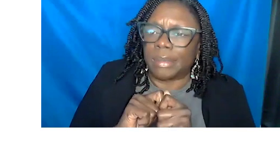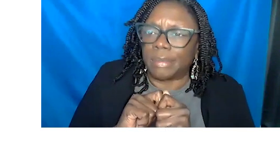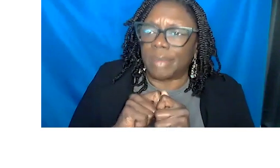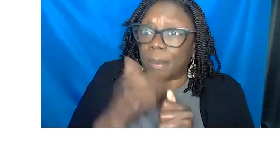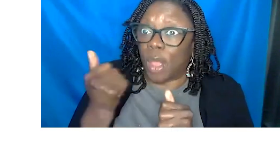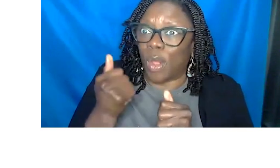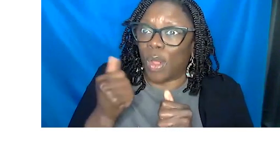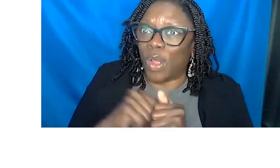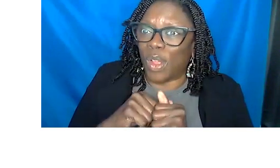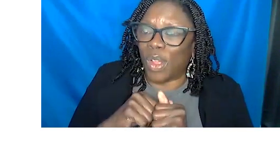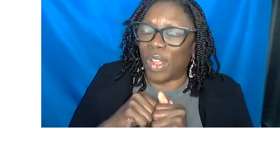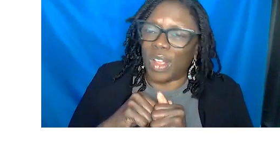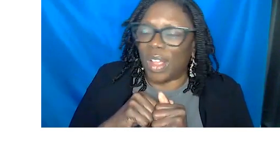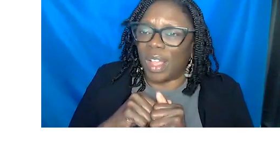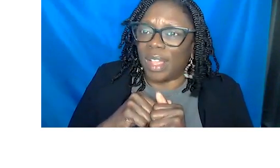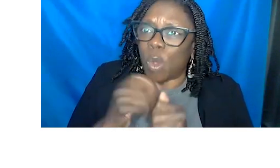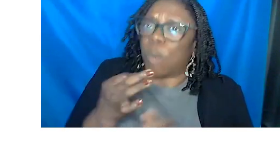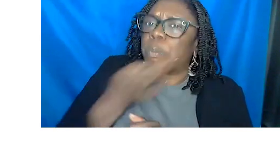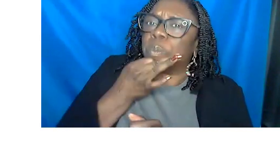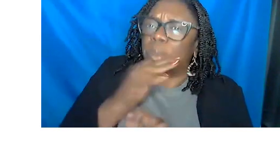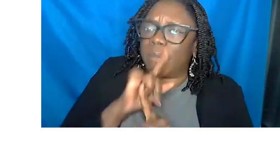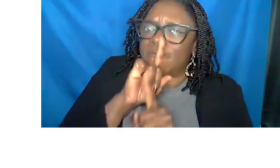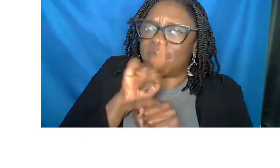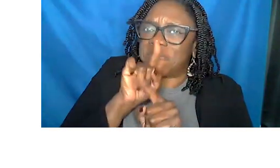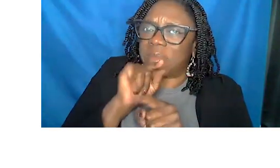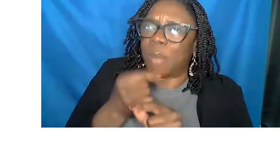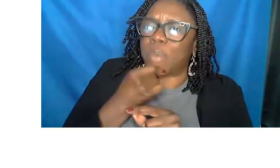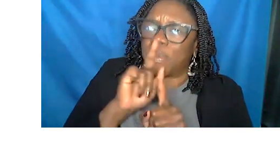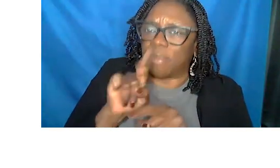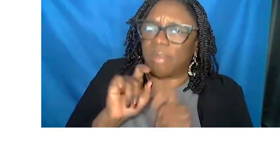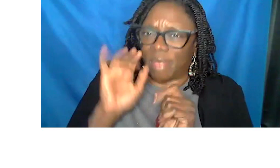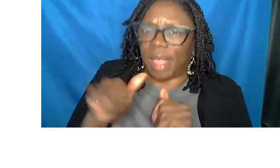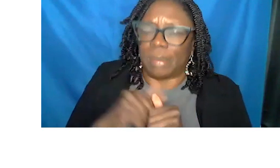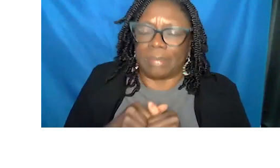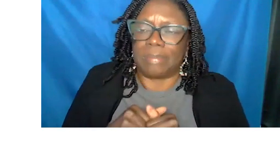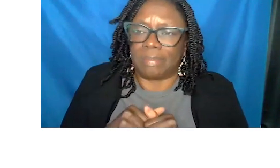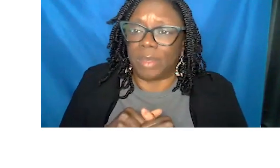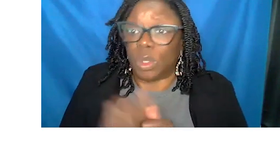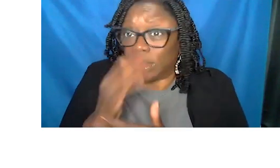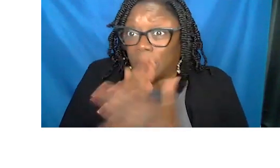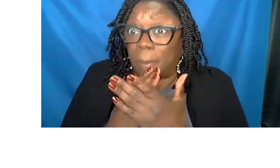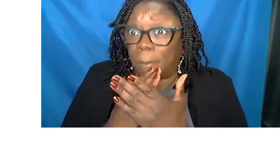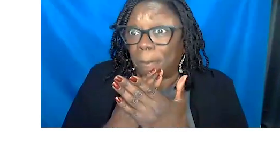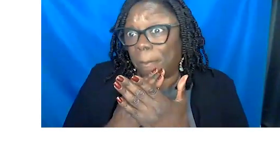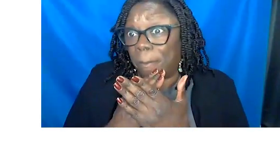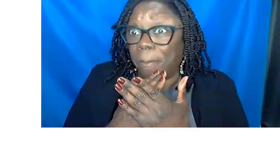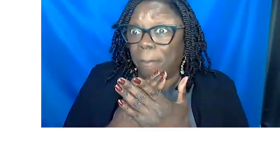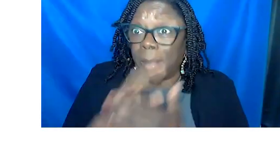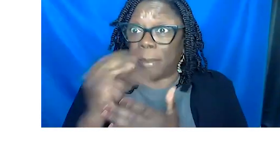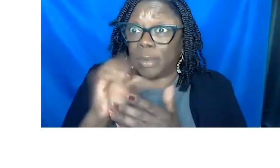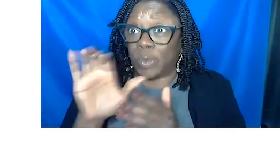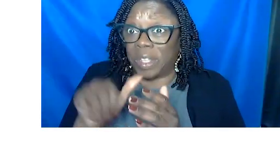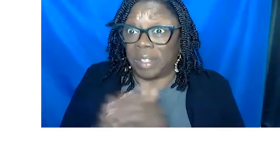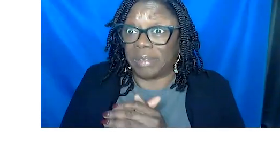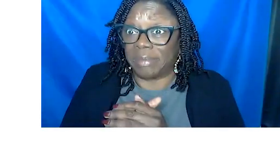better, much more of an expert in, their particular field of business. So yeah, but today we're really